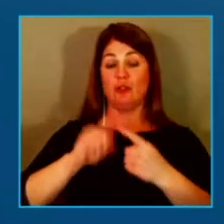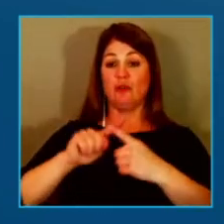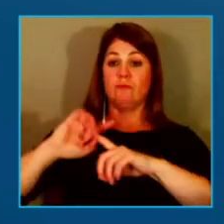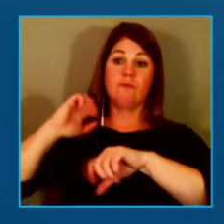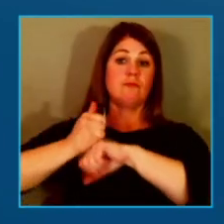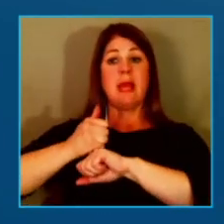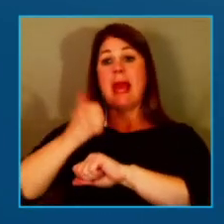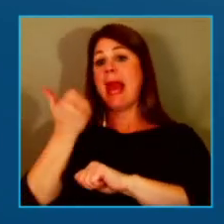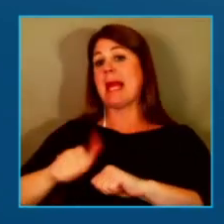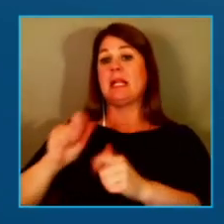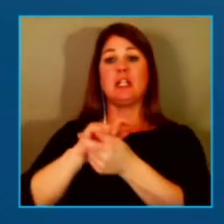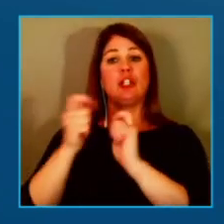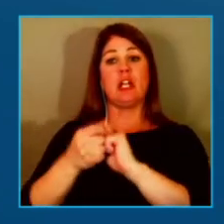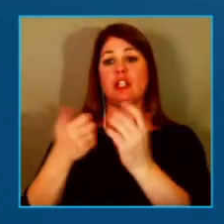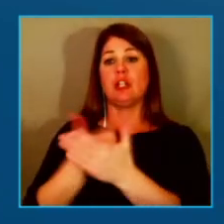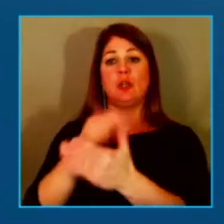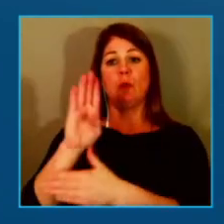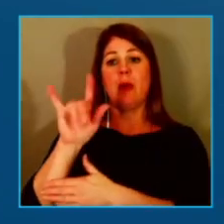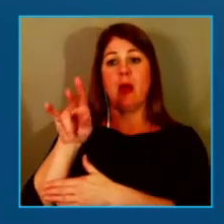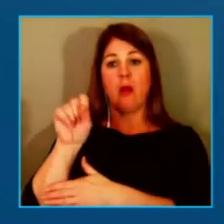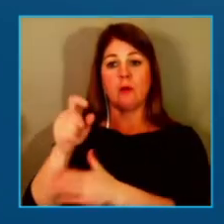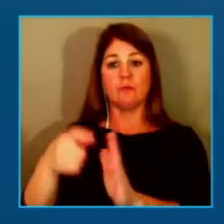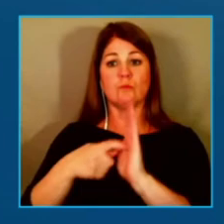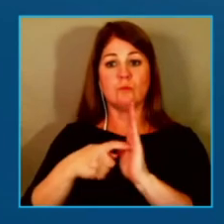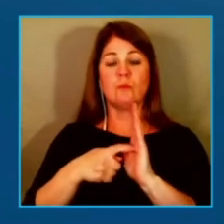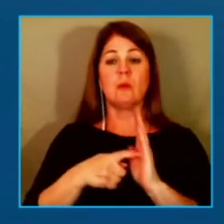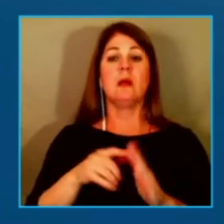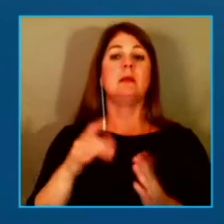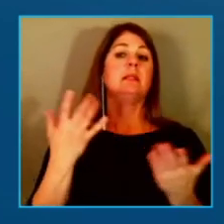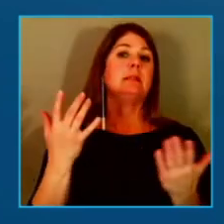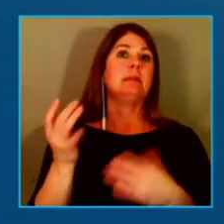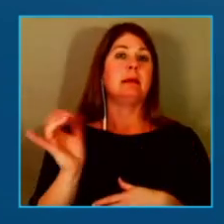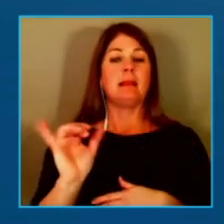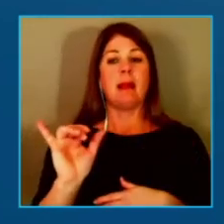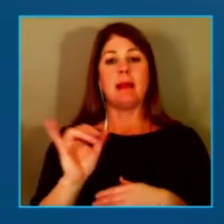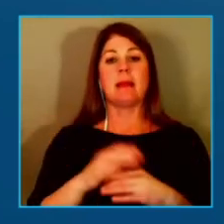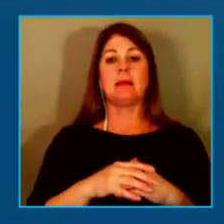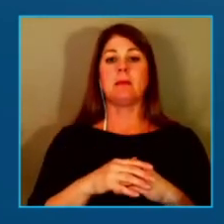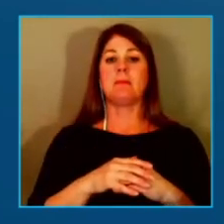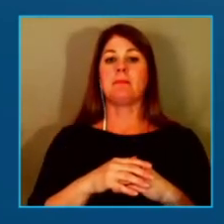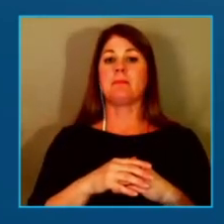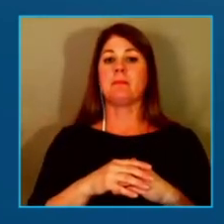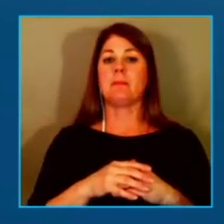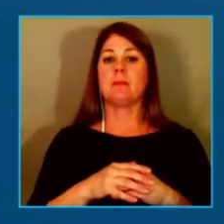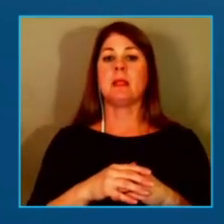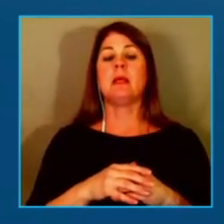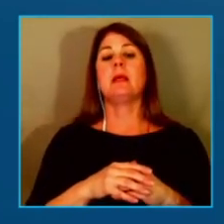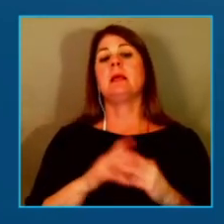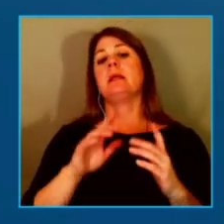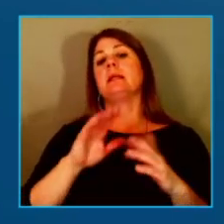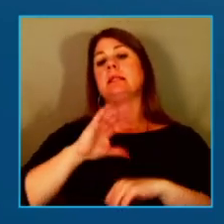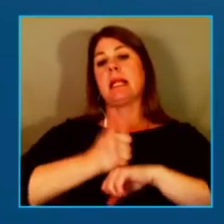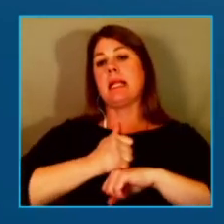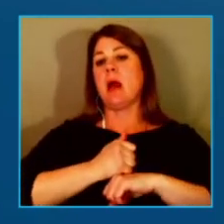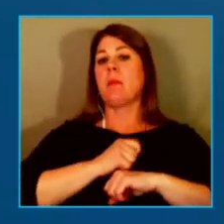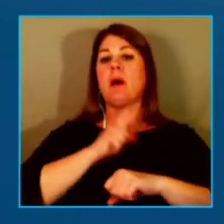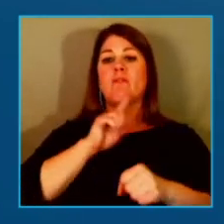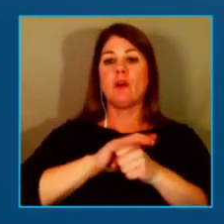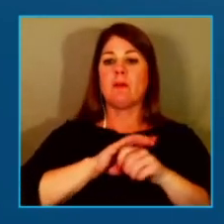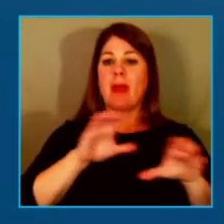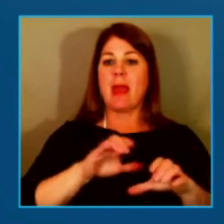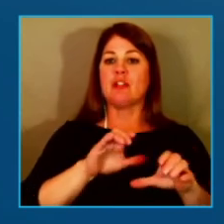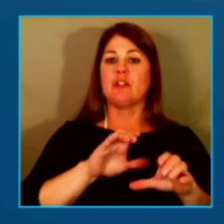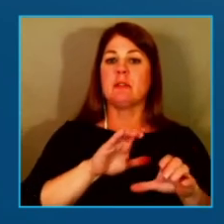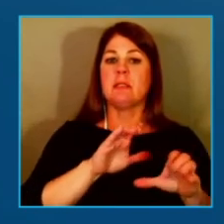new bylaws require, such as and including building out the Affirmative Action Committee, concretizing